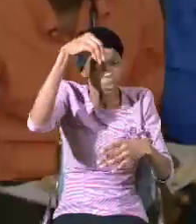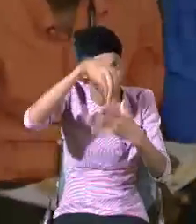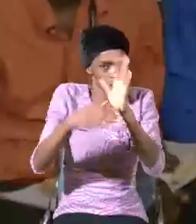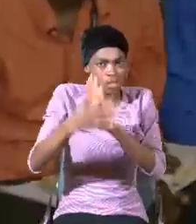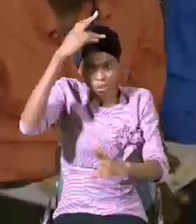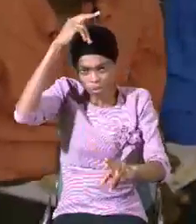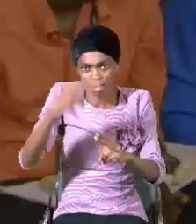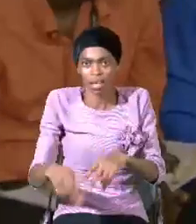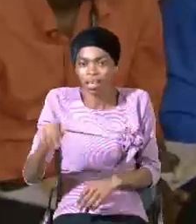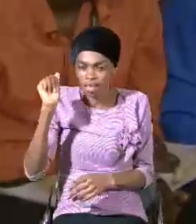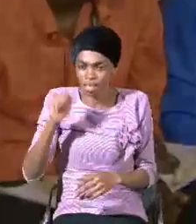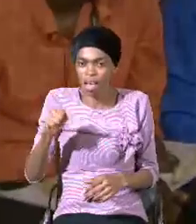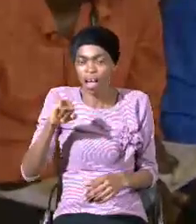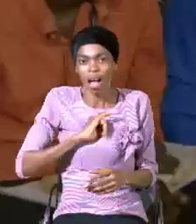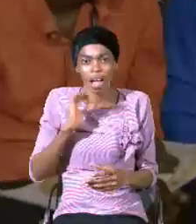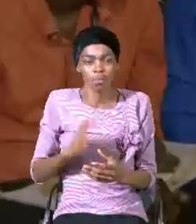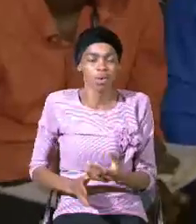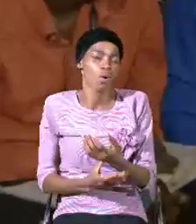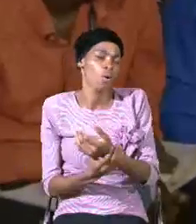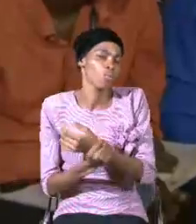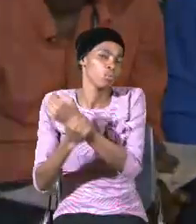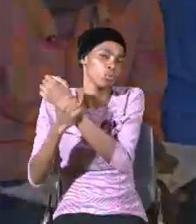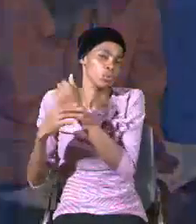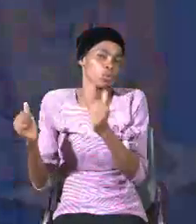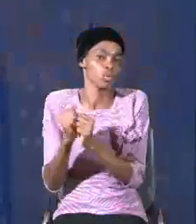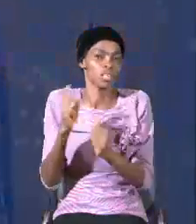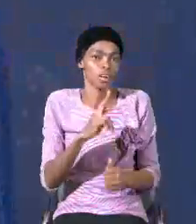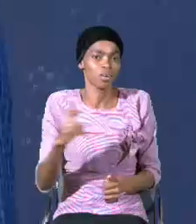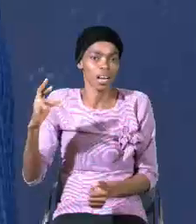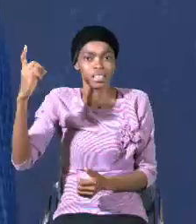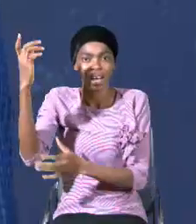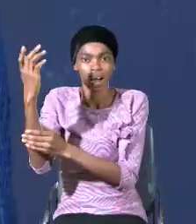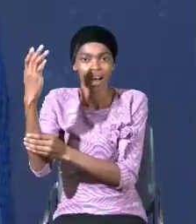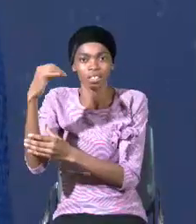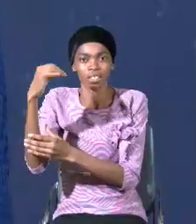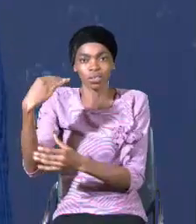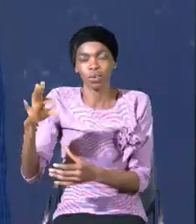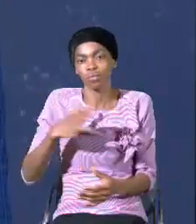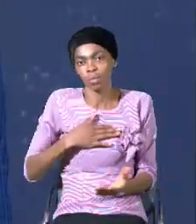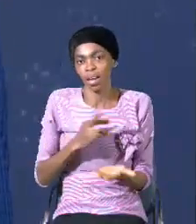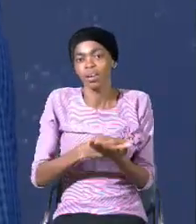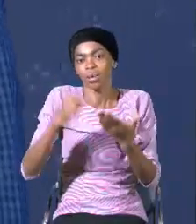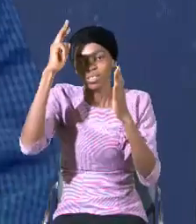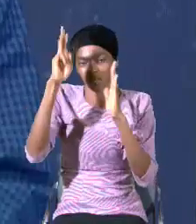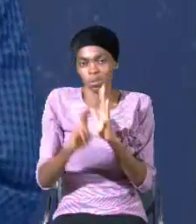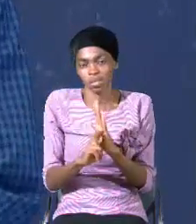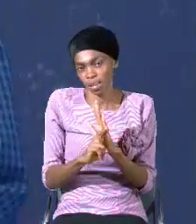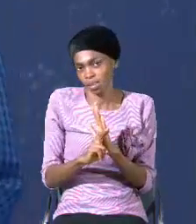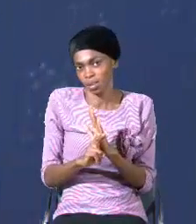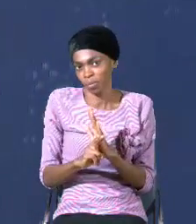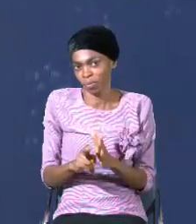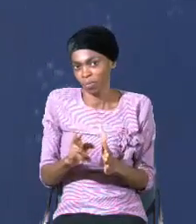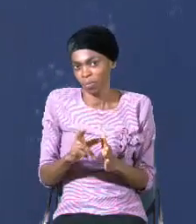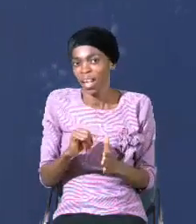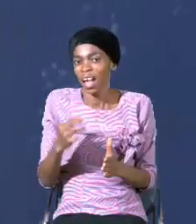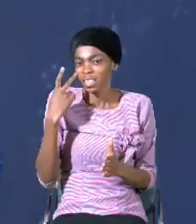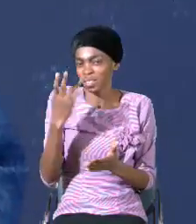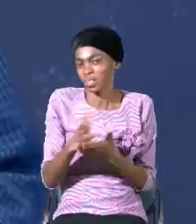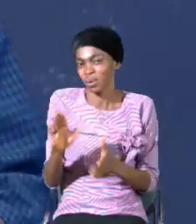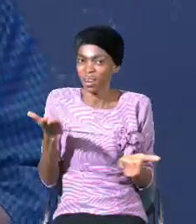Yea, I will uphold you with the right hand of my righteousness. I see somebody here